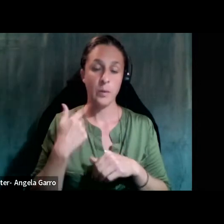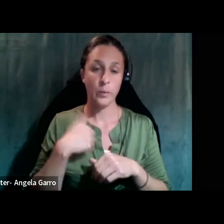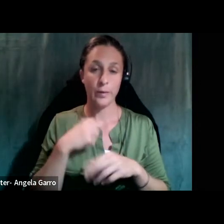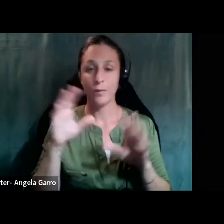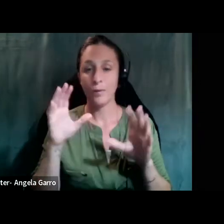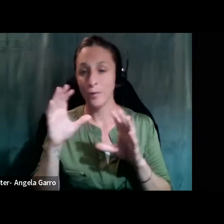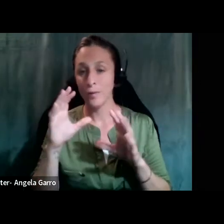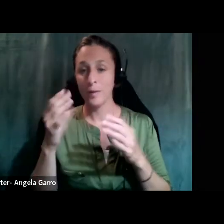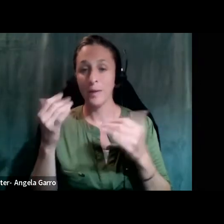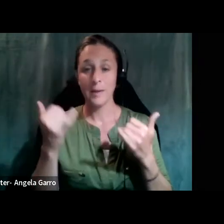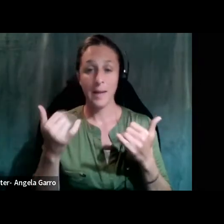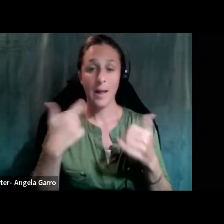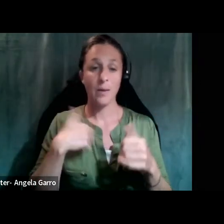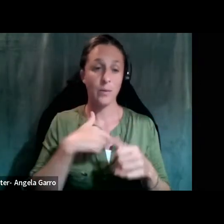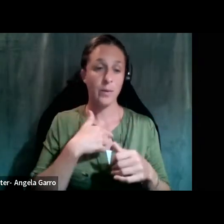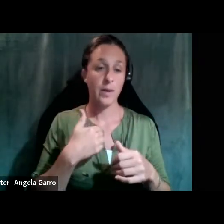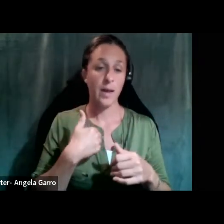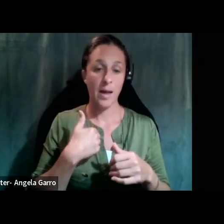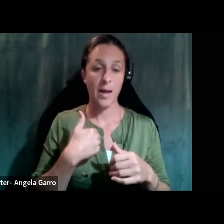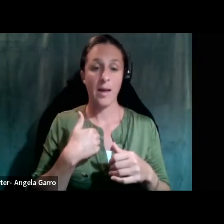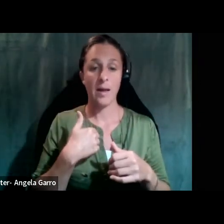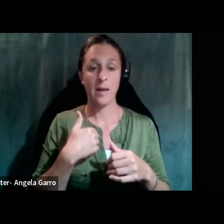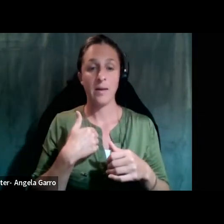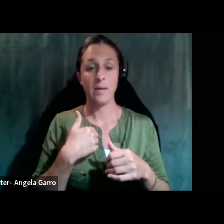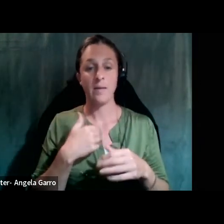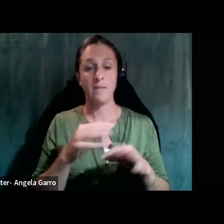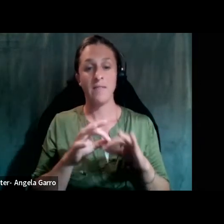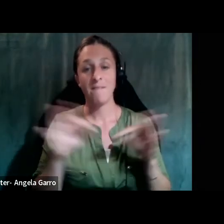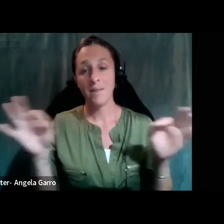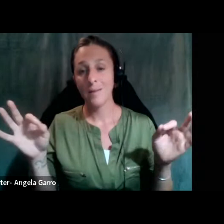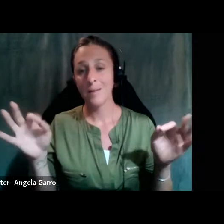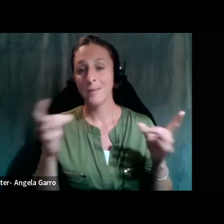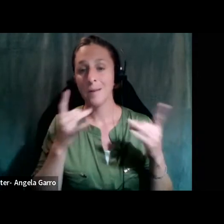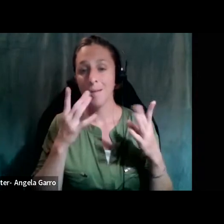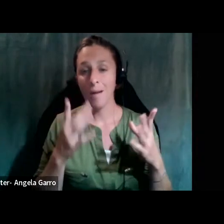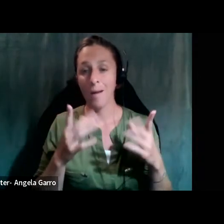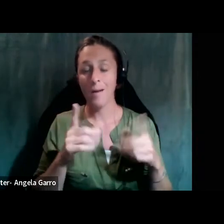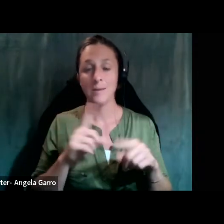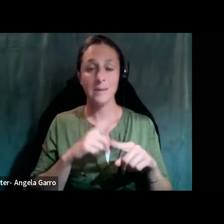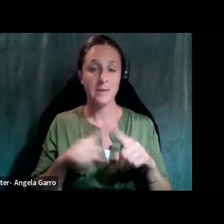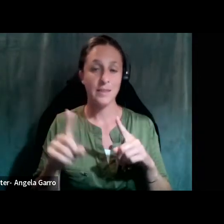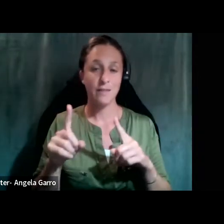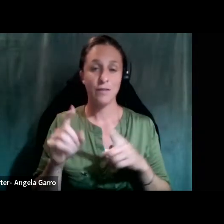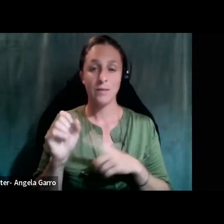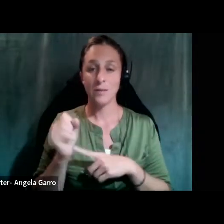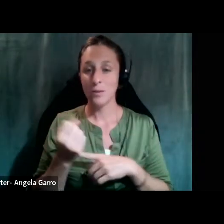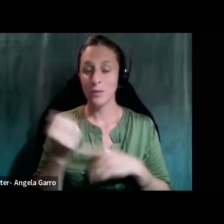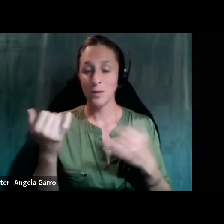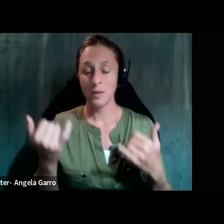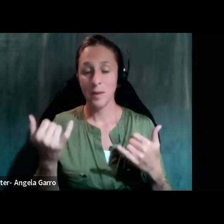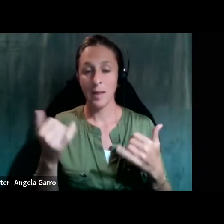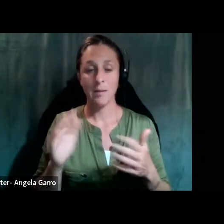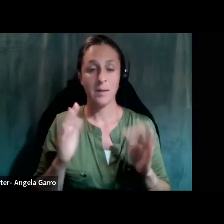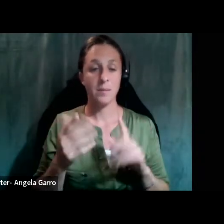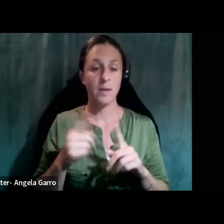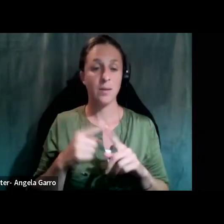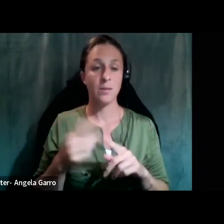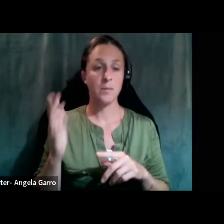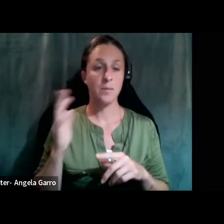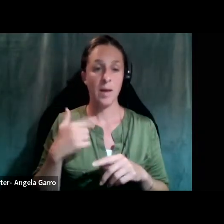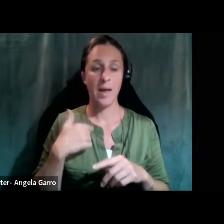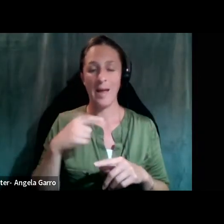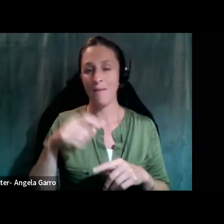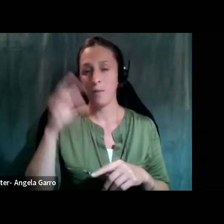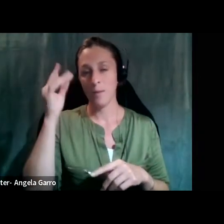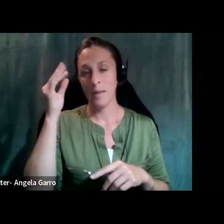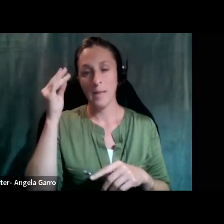and now we've got fields and lights, and it's a different set of circumstances than we did. But I'm gonna have to think